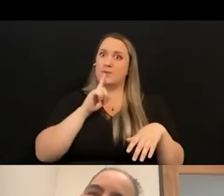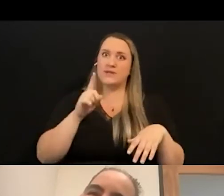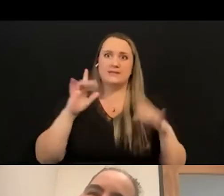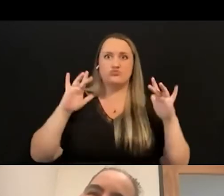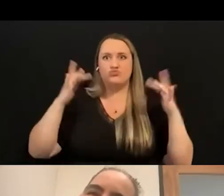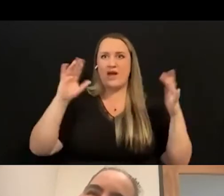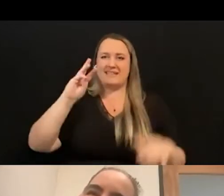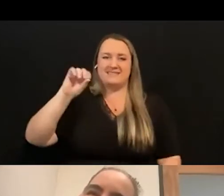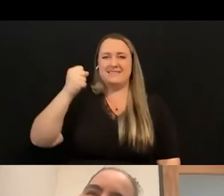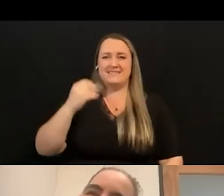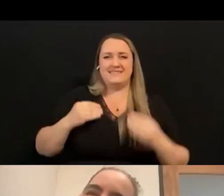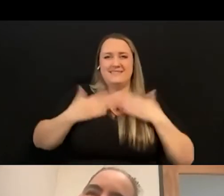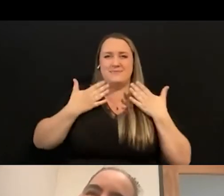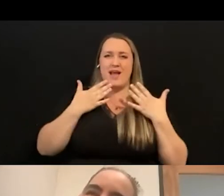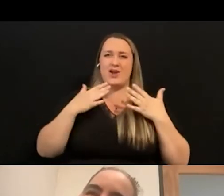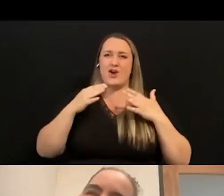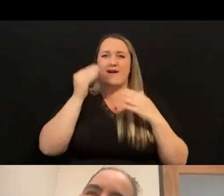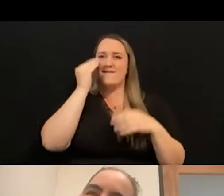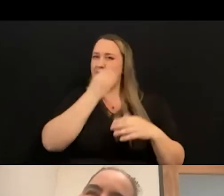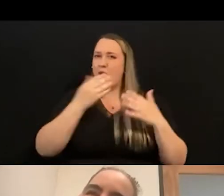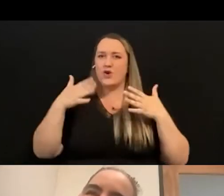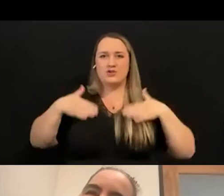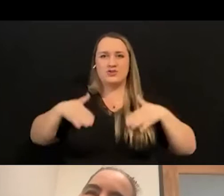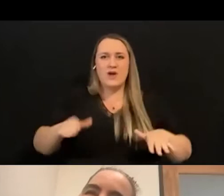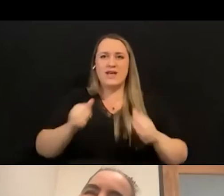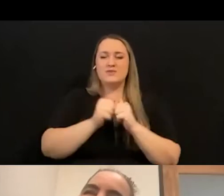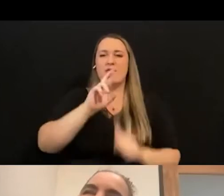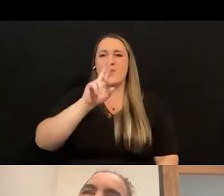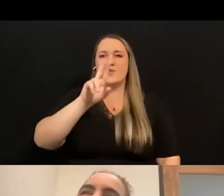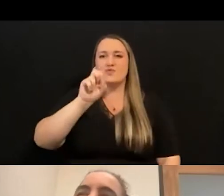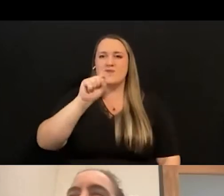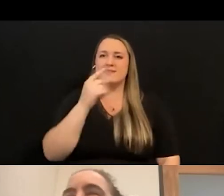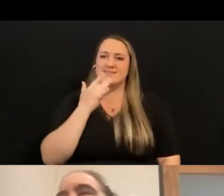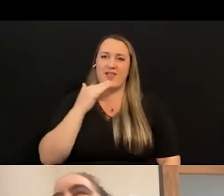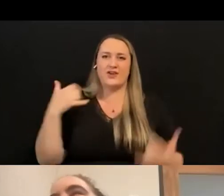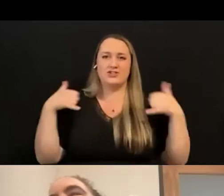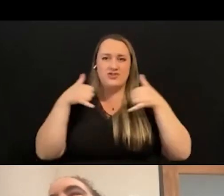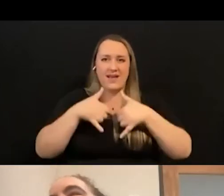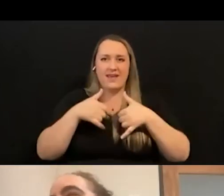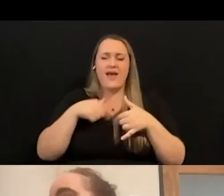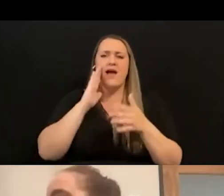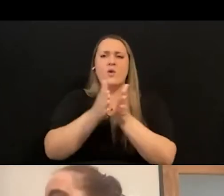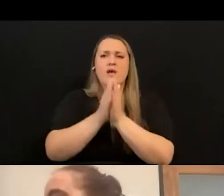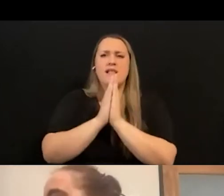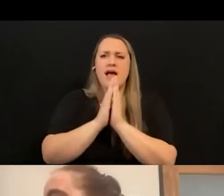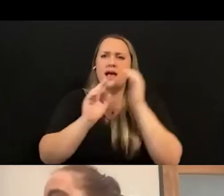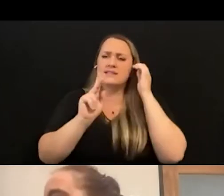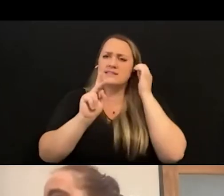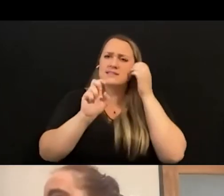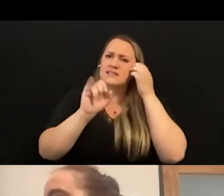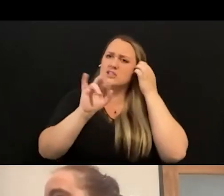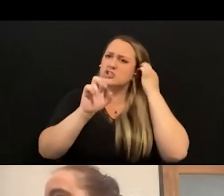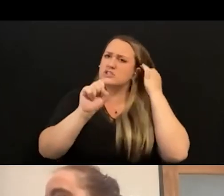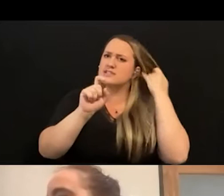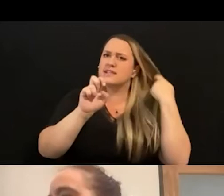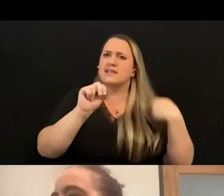60s inspired floral dress with a kind of rust-colored jacket. I'm going to ask Kirsten if she might be